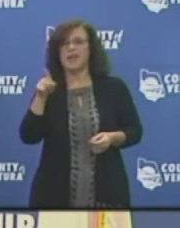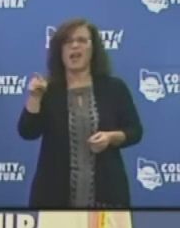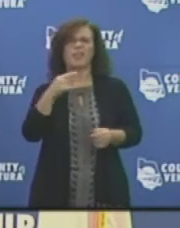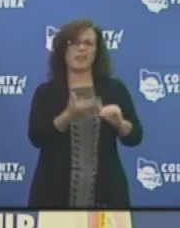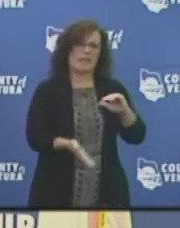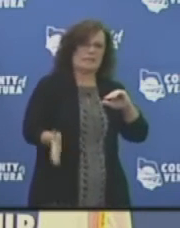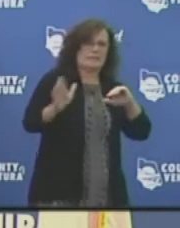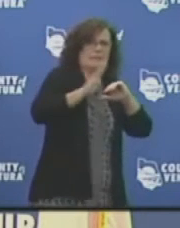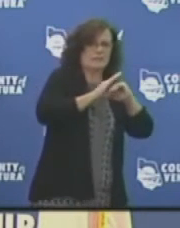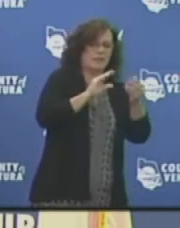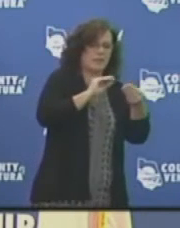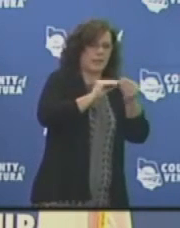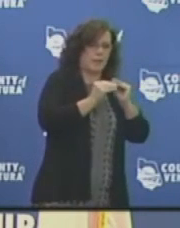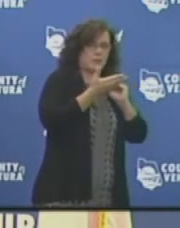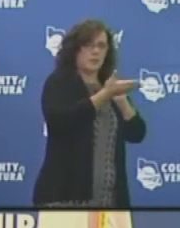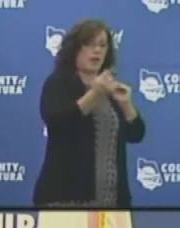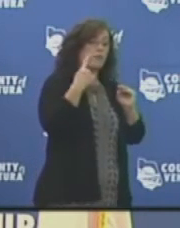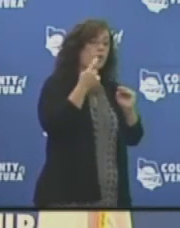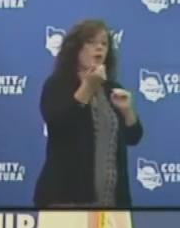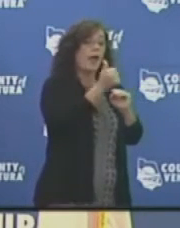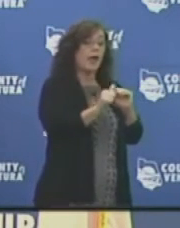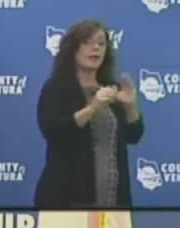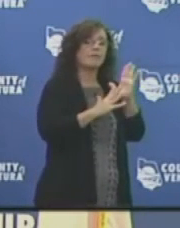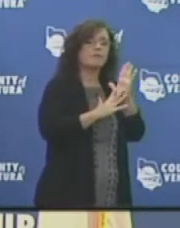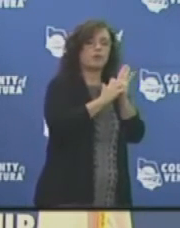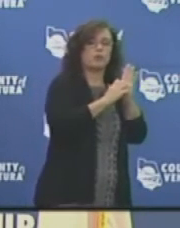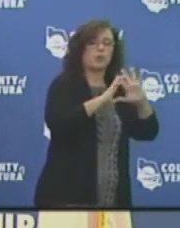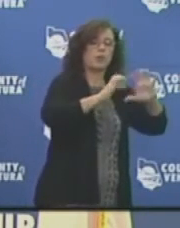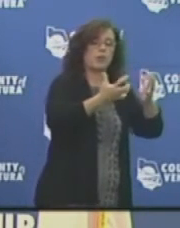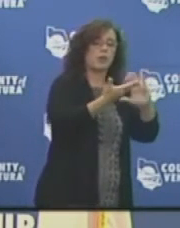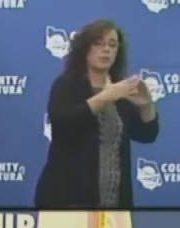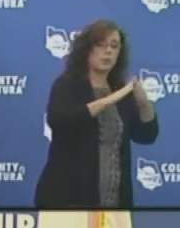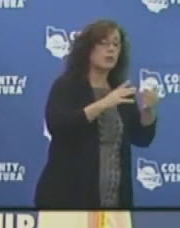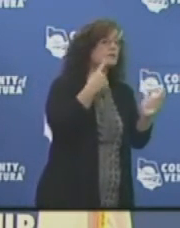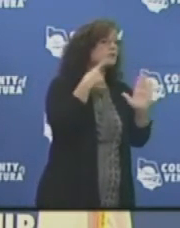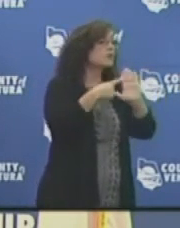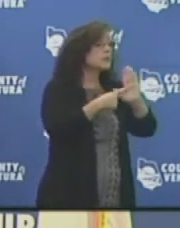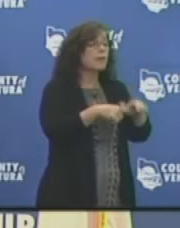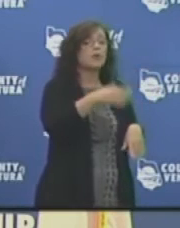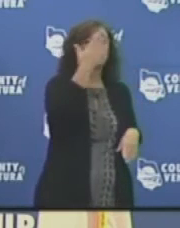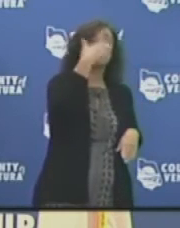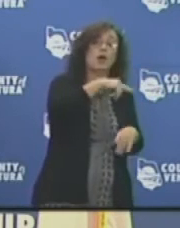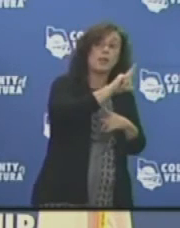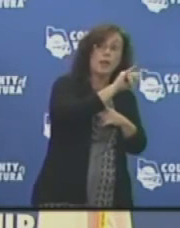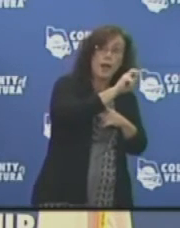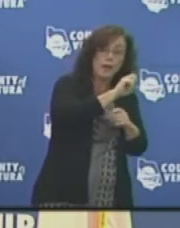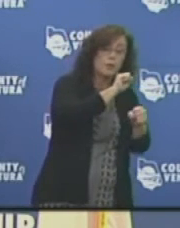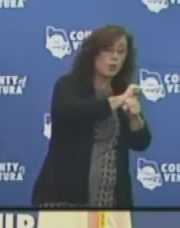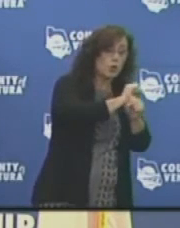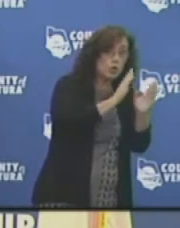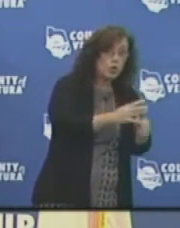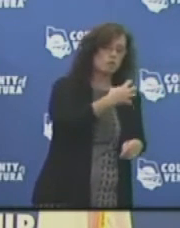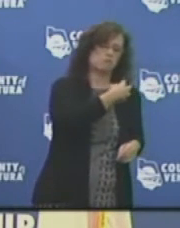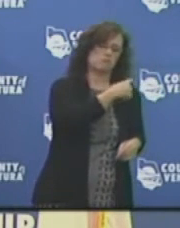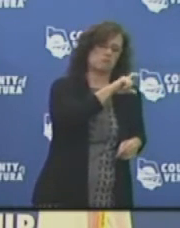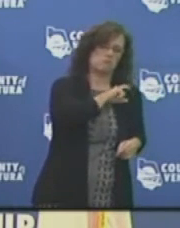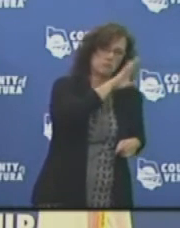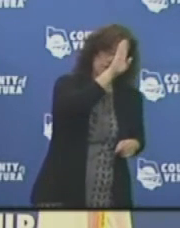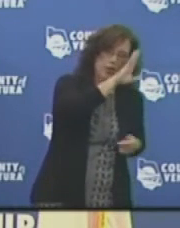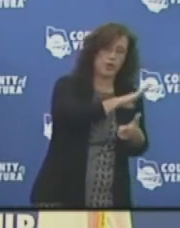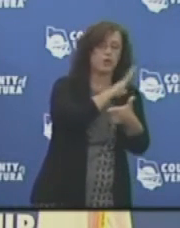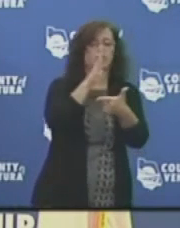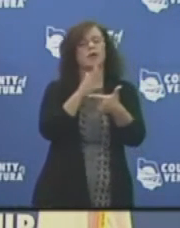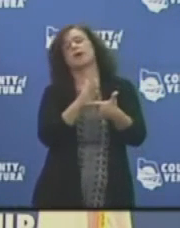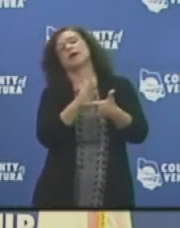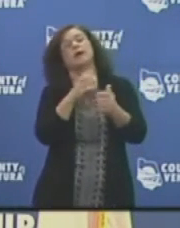that are most vulnerable: our frontline workers, our homeless, our healthcare workers, and our farm workers. In the